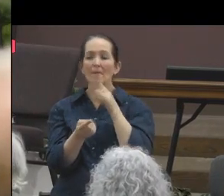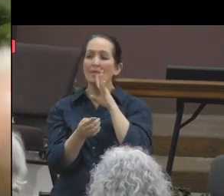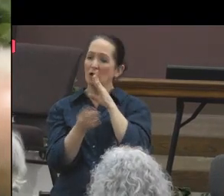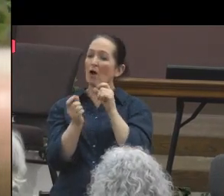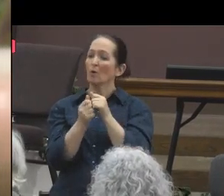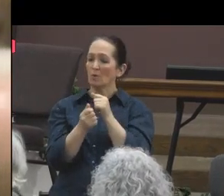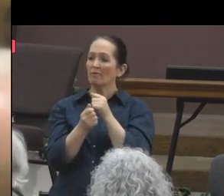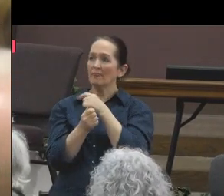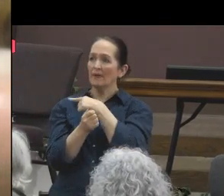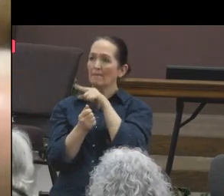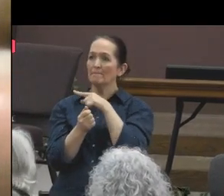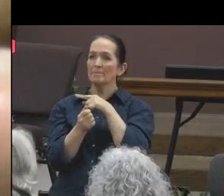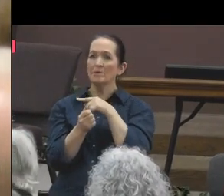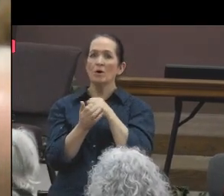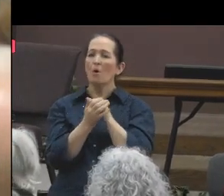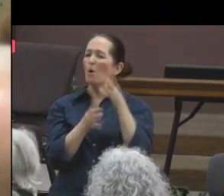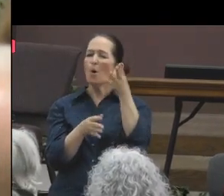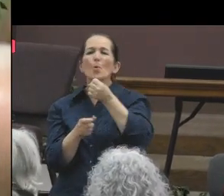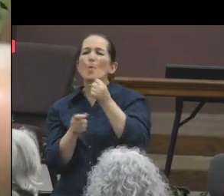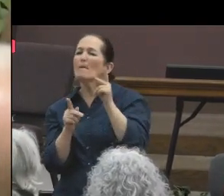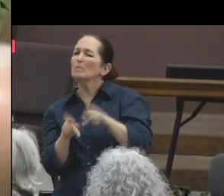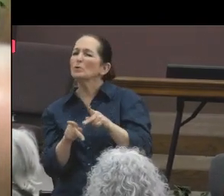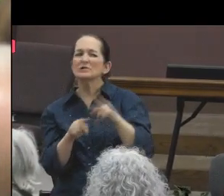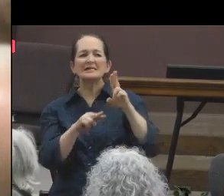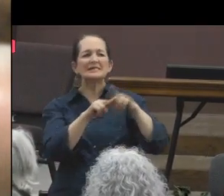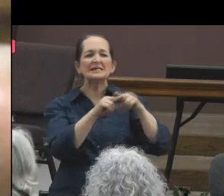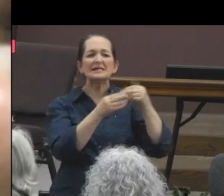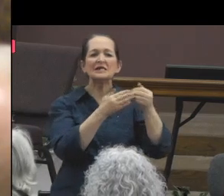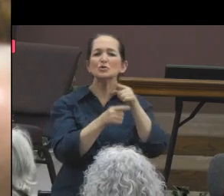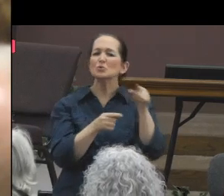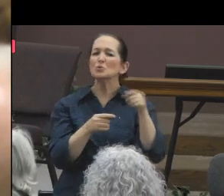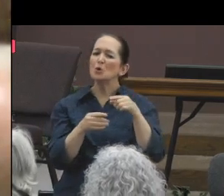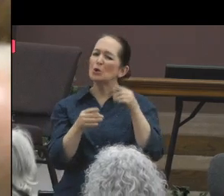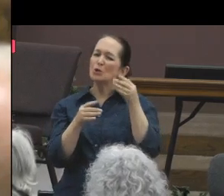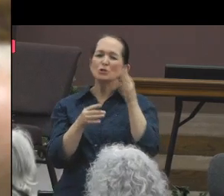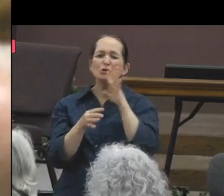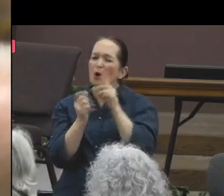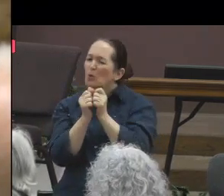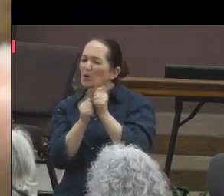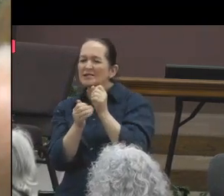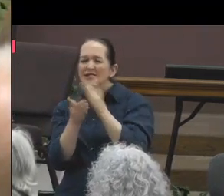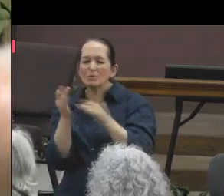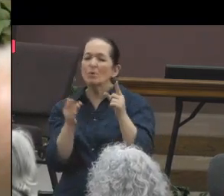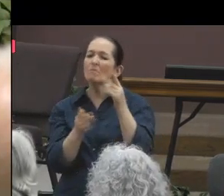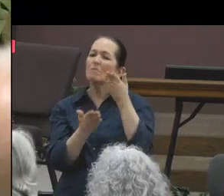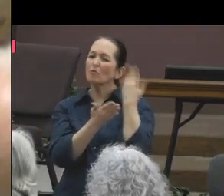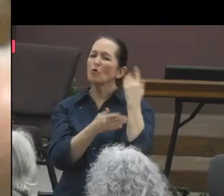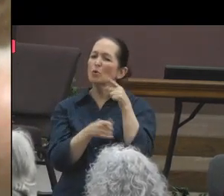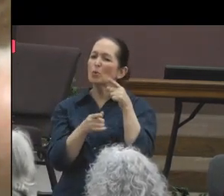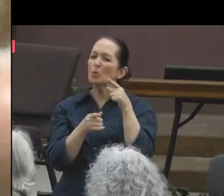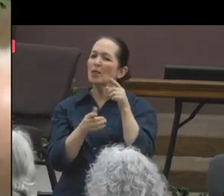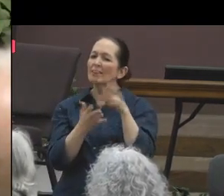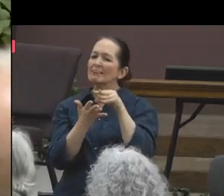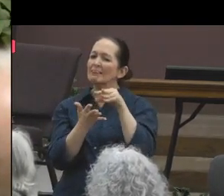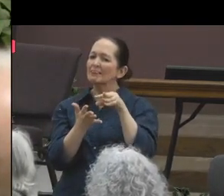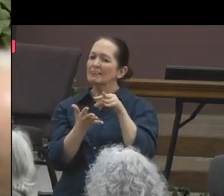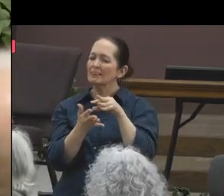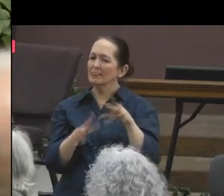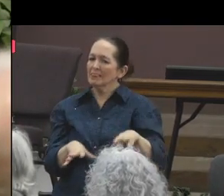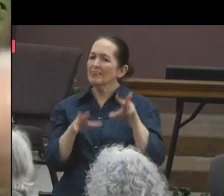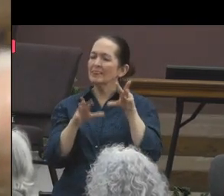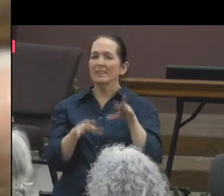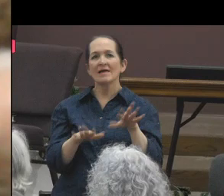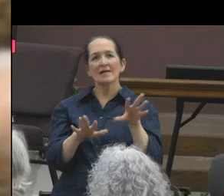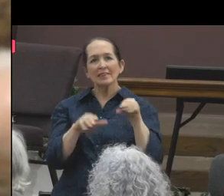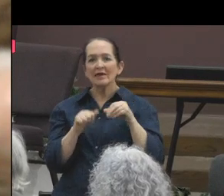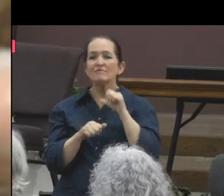with them, or grab someone who's just seated right around you. Talk with somebody before you leave. Don't allow the